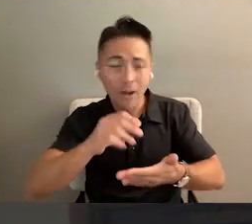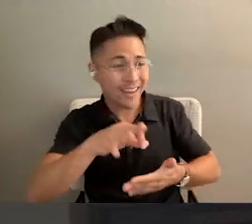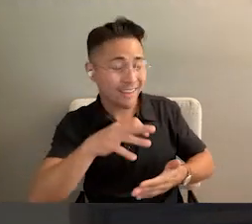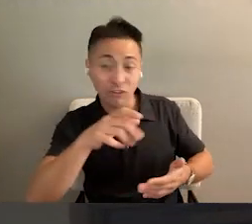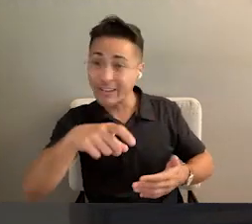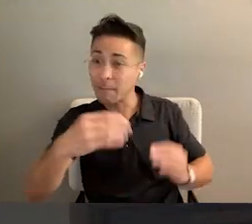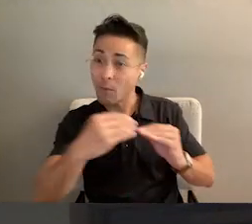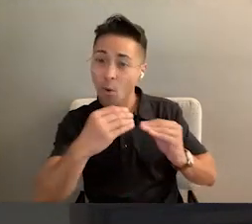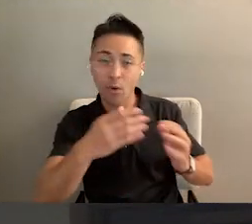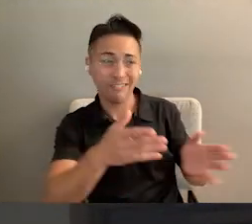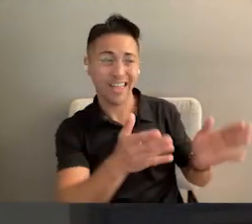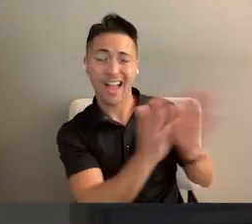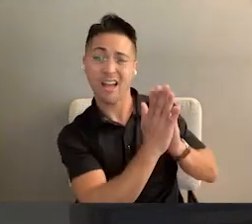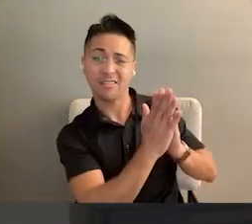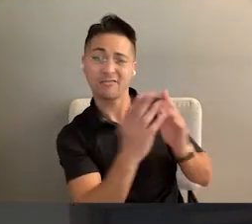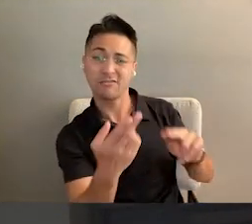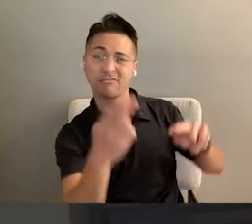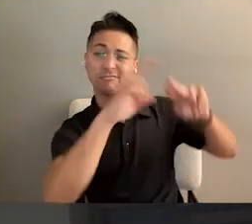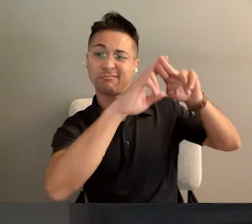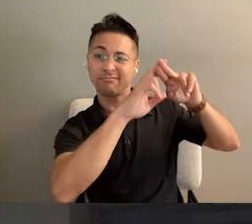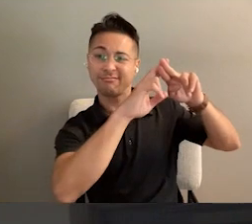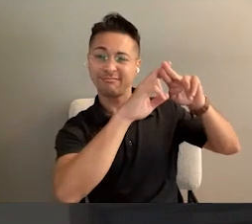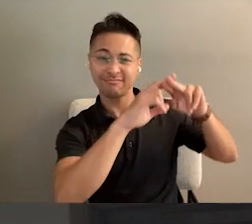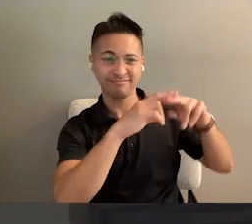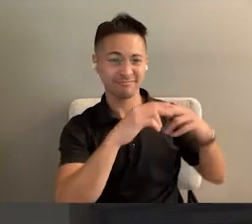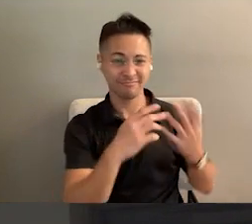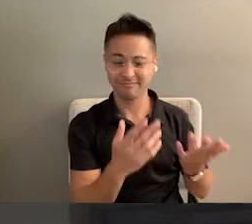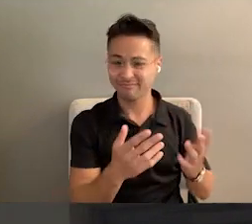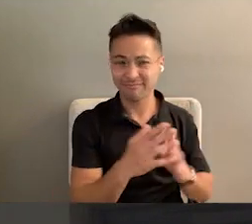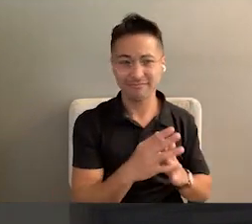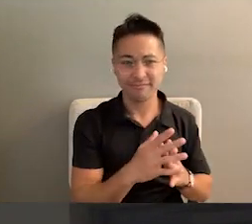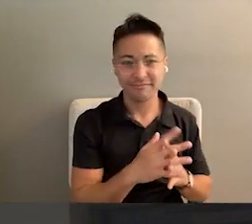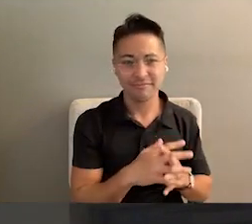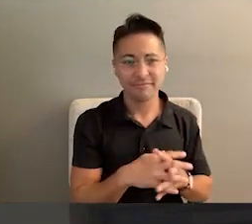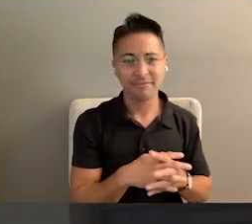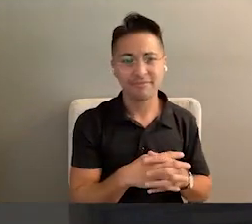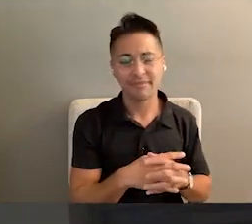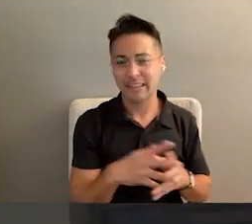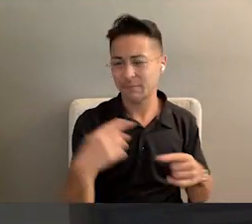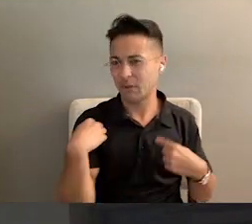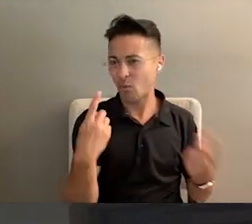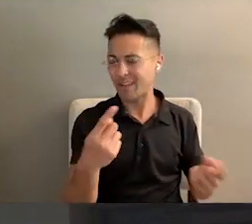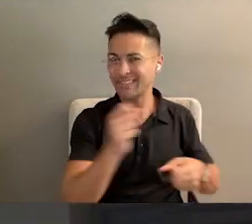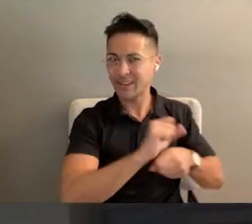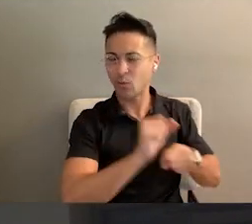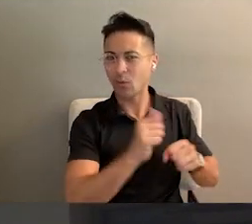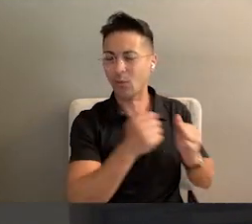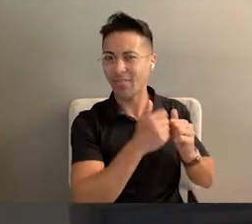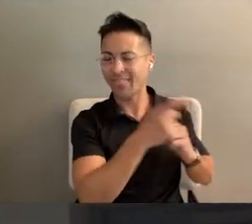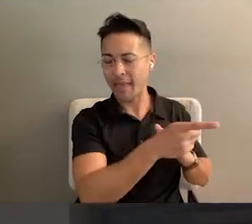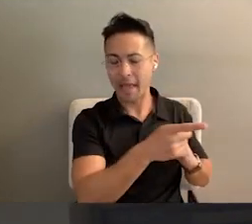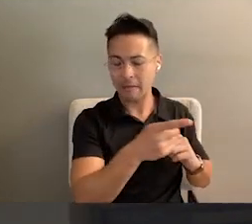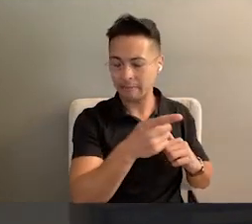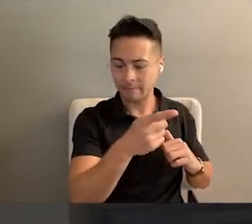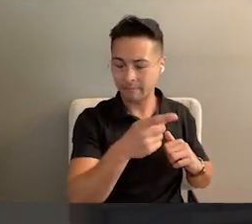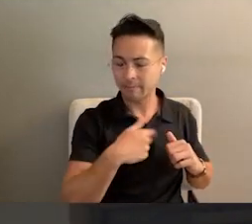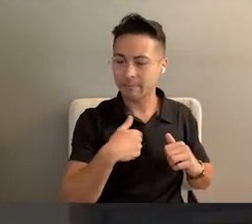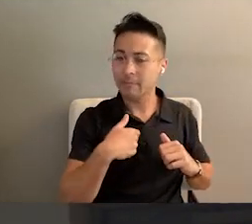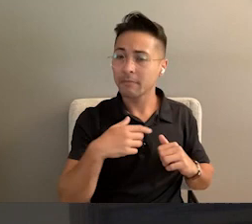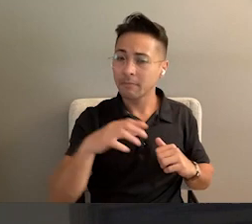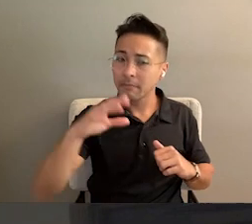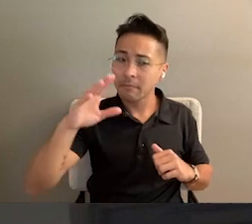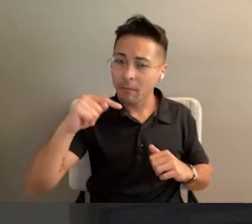need more than that, then you have to ask for an AIM. I don't remember what AIM stands for. I'm so sorry. It's been a while since I worked over